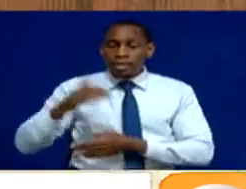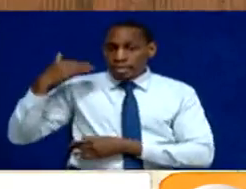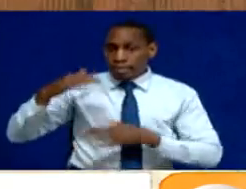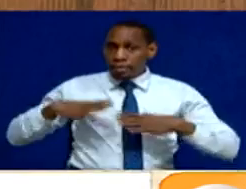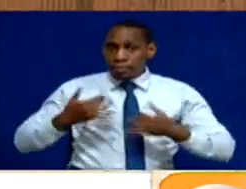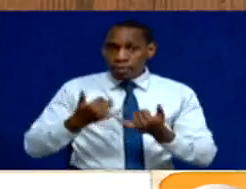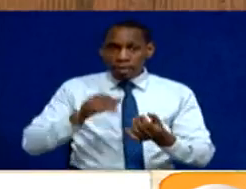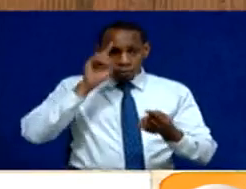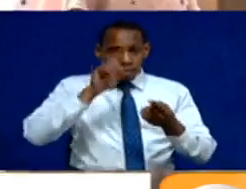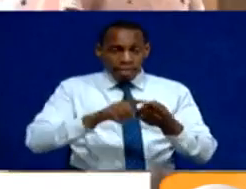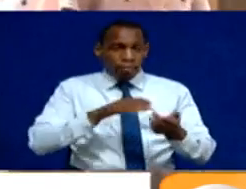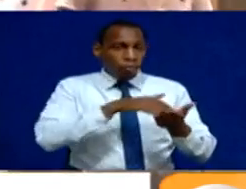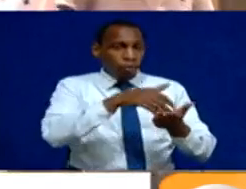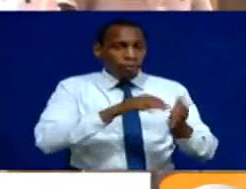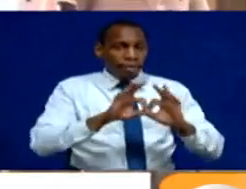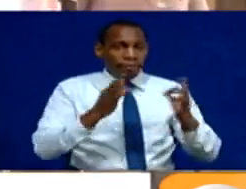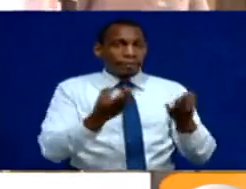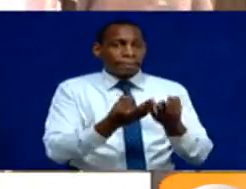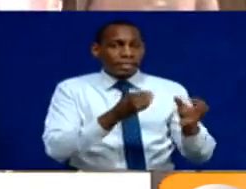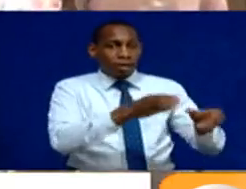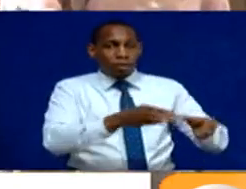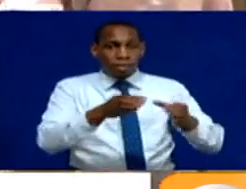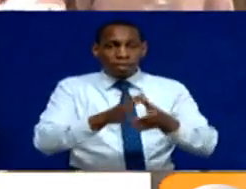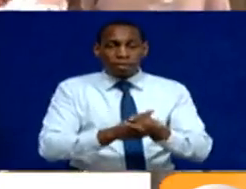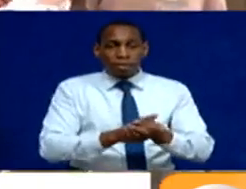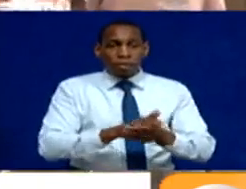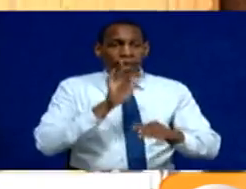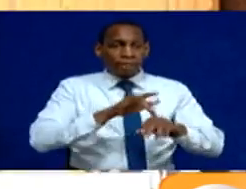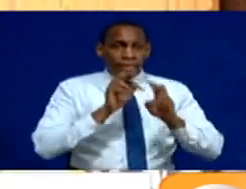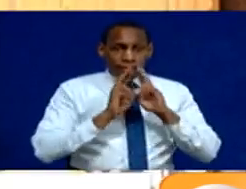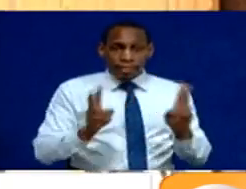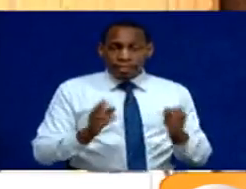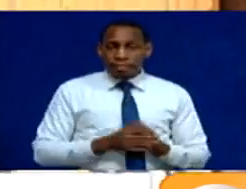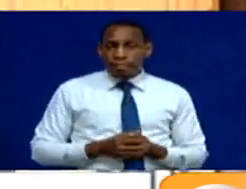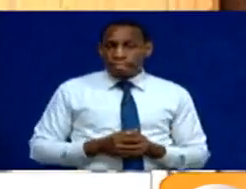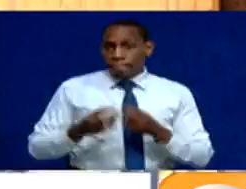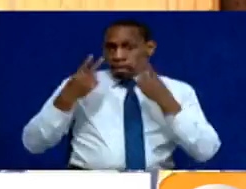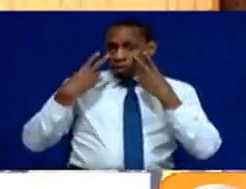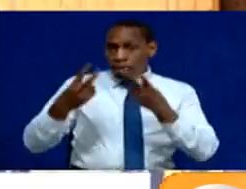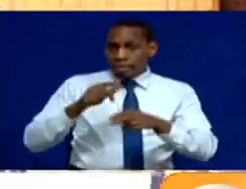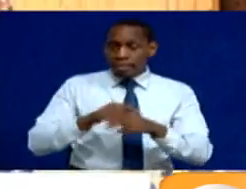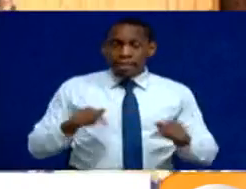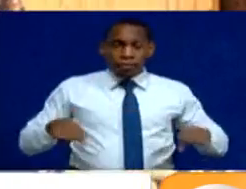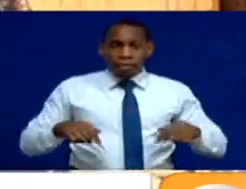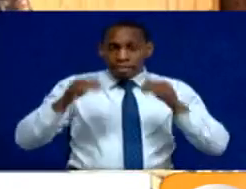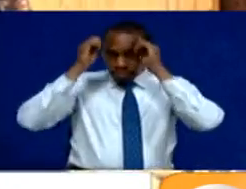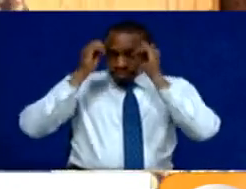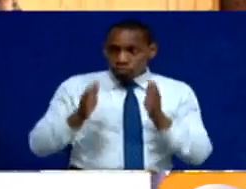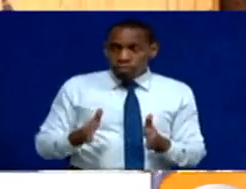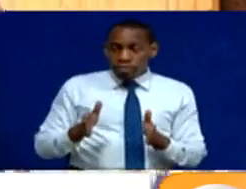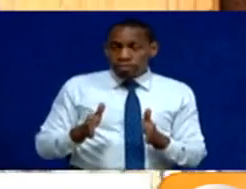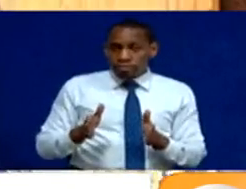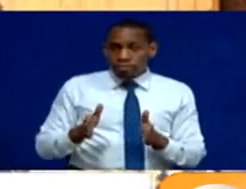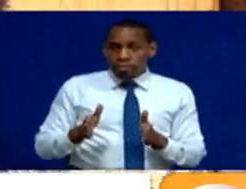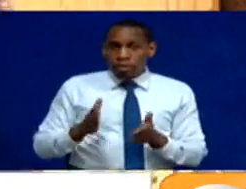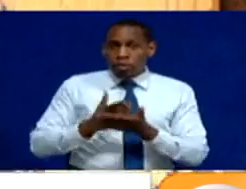bandits are now targeting the vulnerable in the community to destabilize peace. Wanaona kwamba wakitishia wanafunzi,